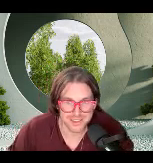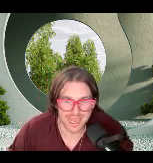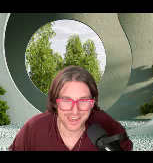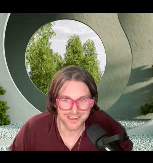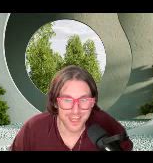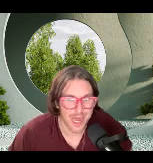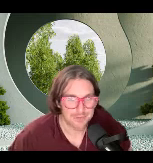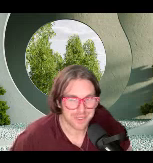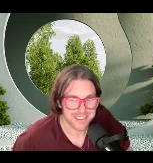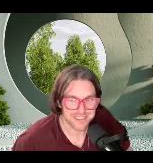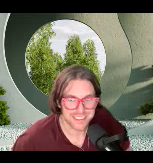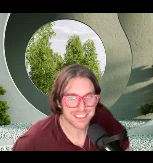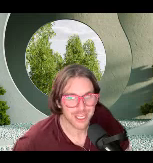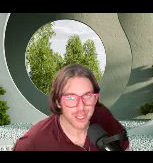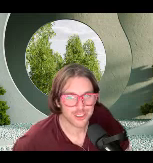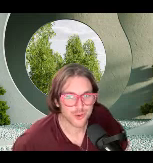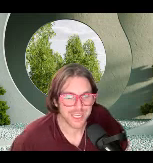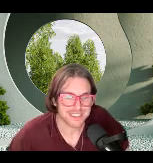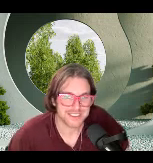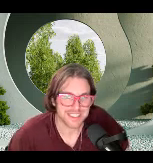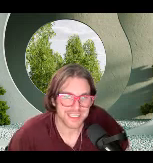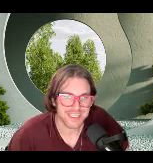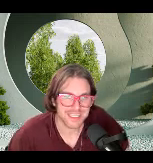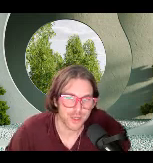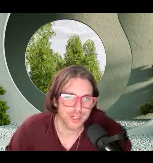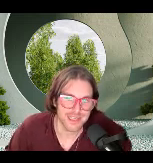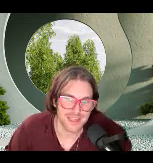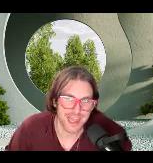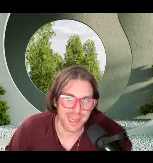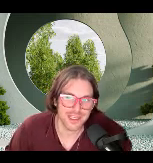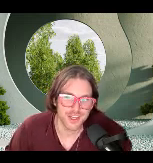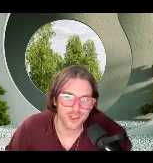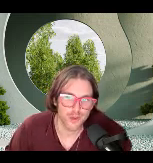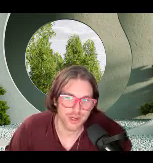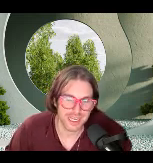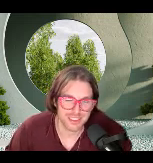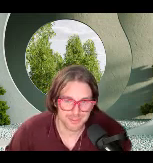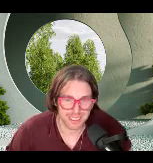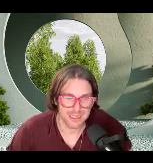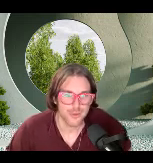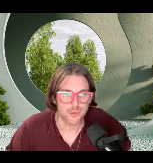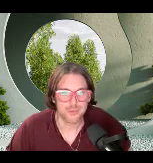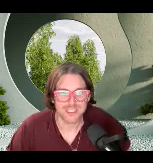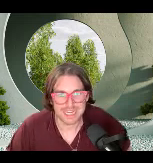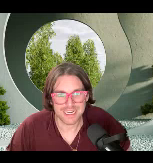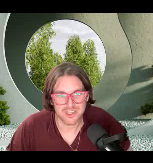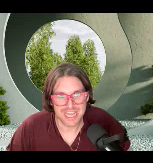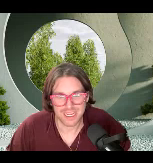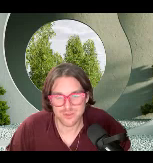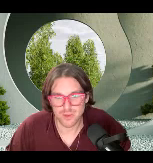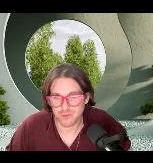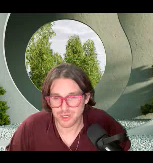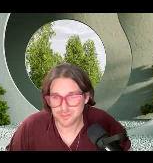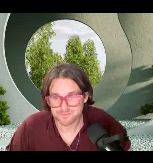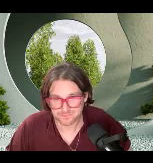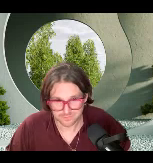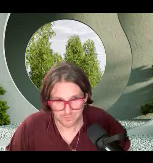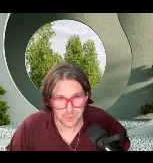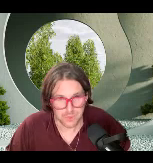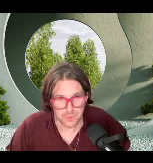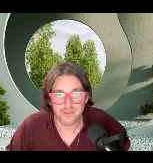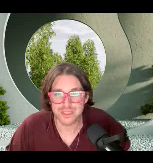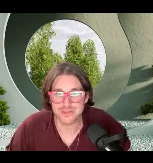bit.ly/41 lowercase k, uppercase T, lowercase d, lowercase a, lowercase b. We'll put that in the chat as well